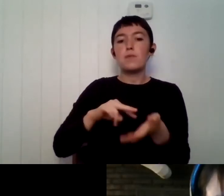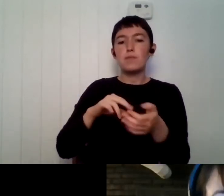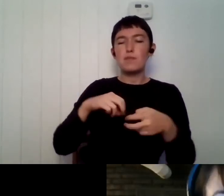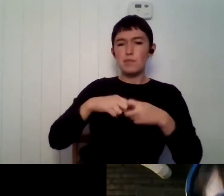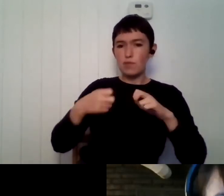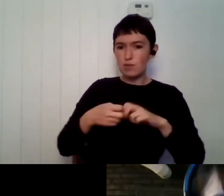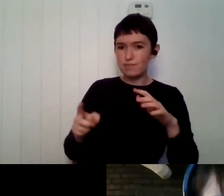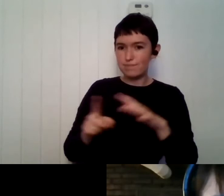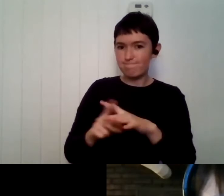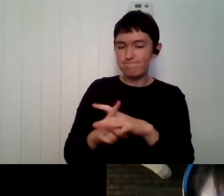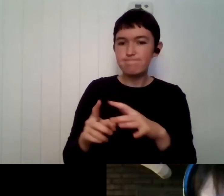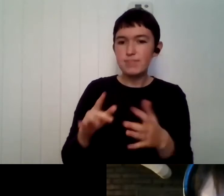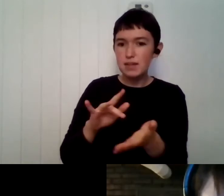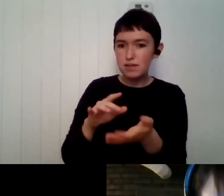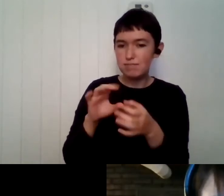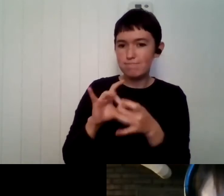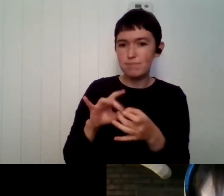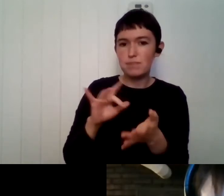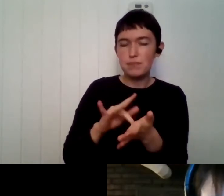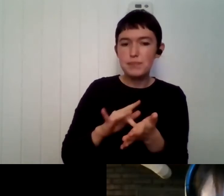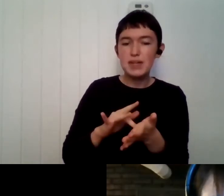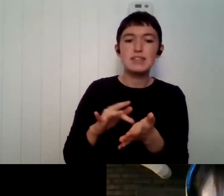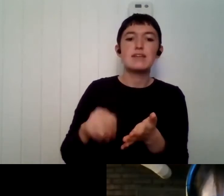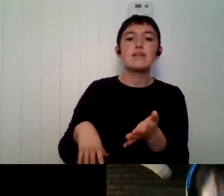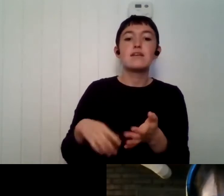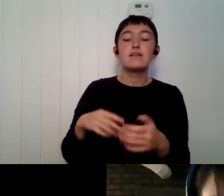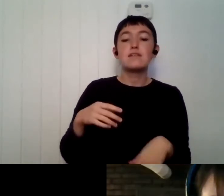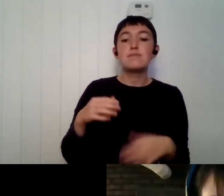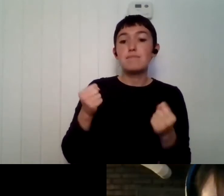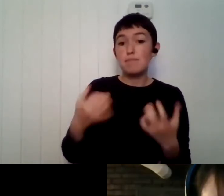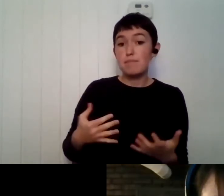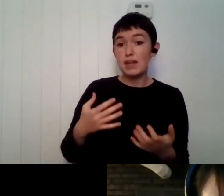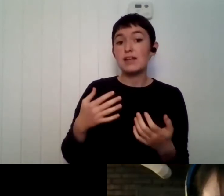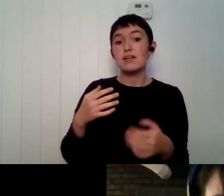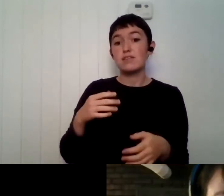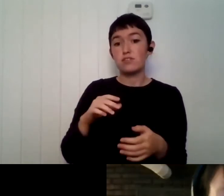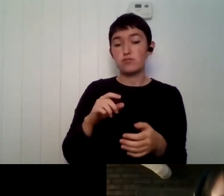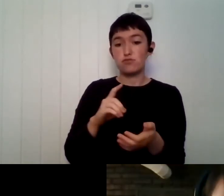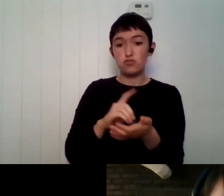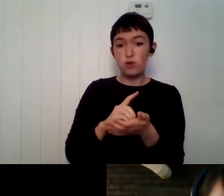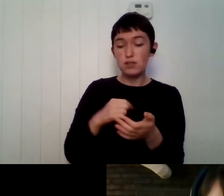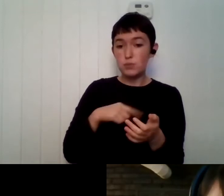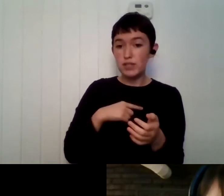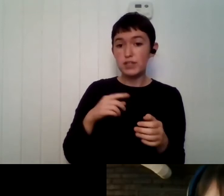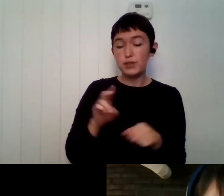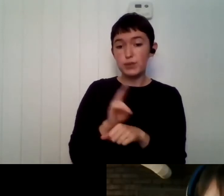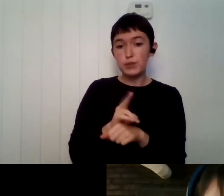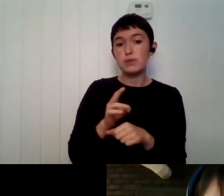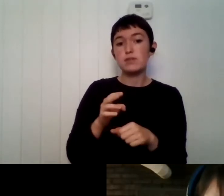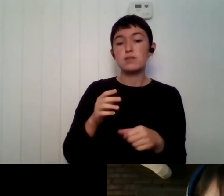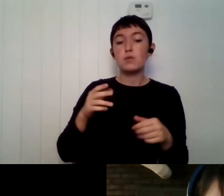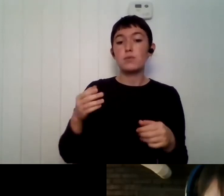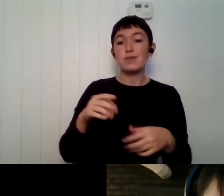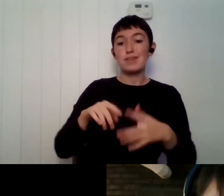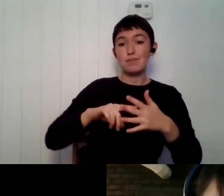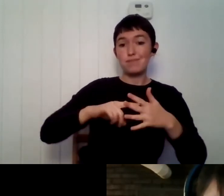of the drugs that we use were originally tested in like white men or white people in general. And so different groups